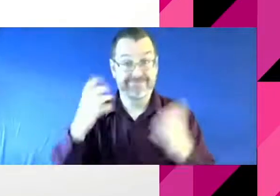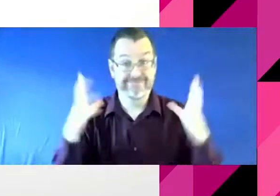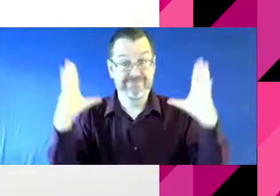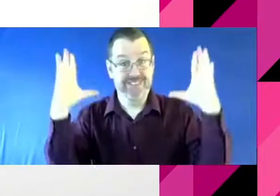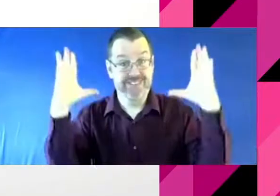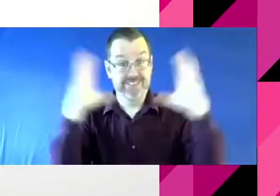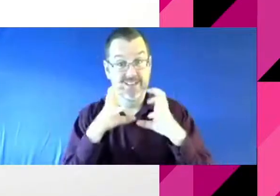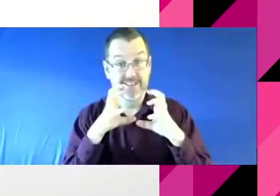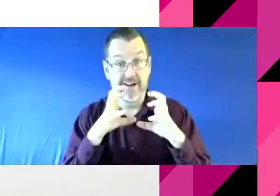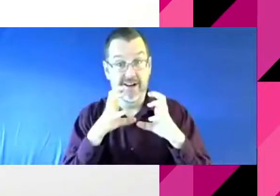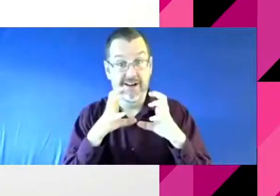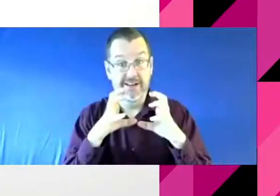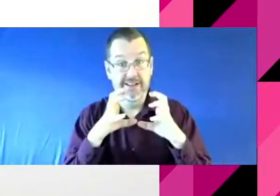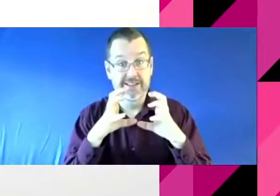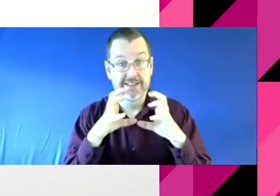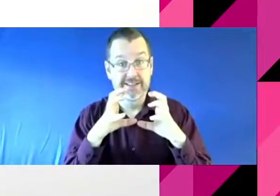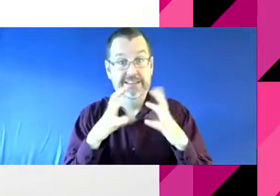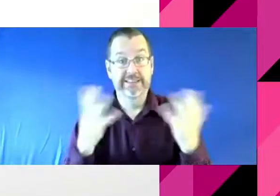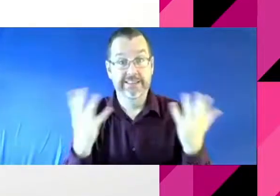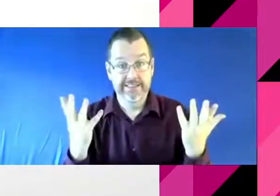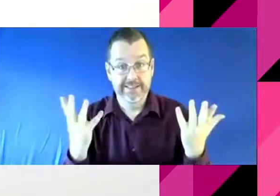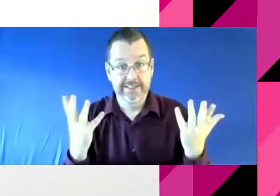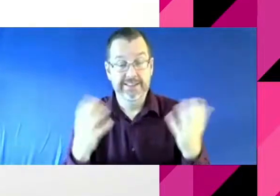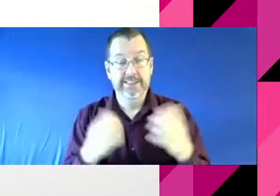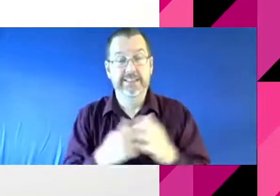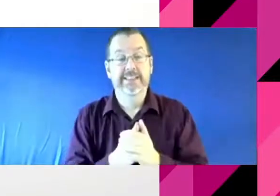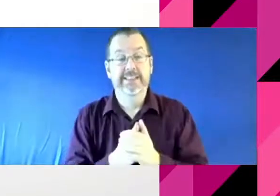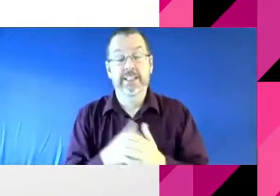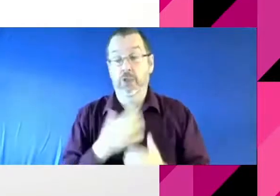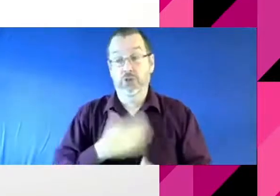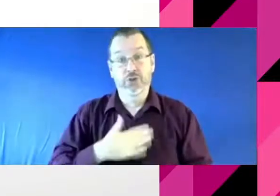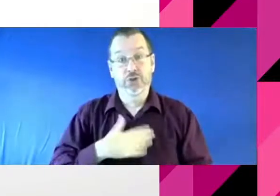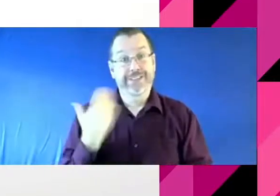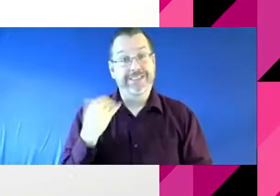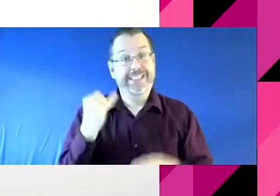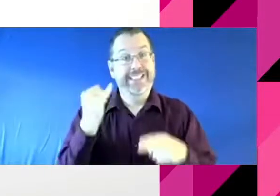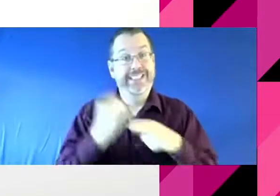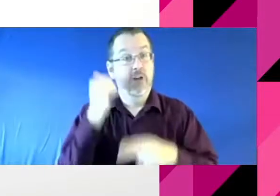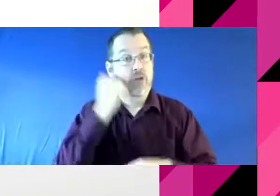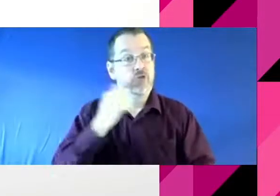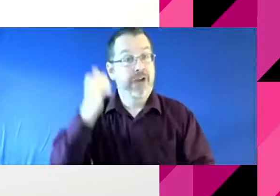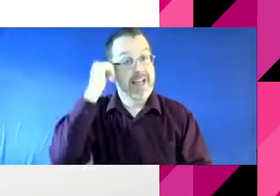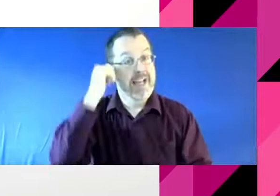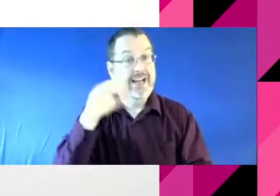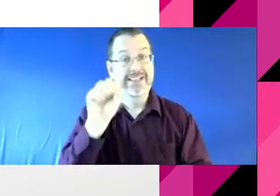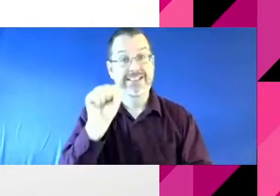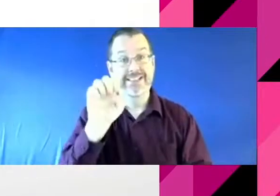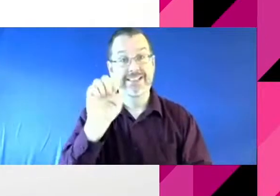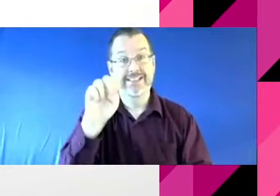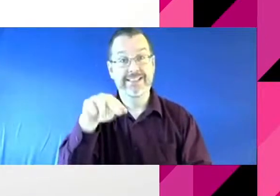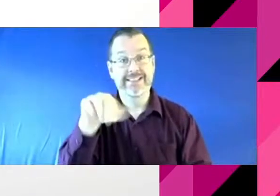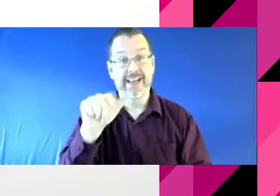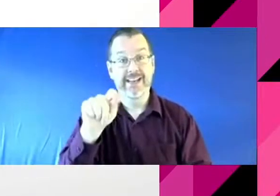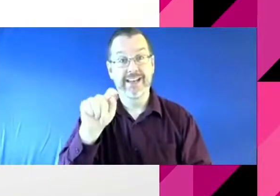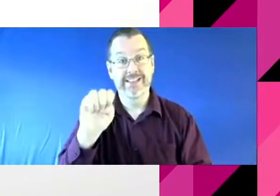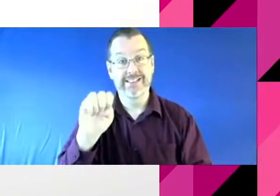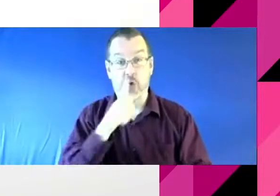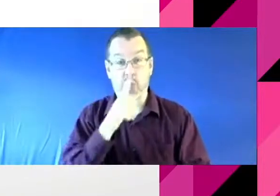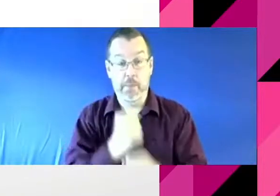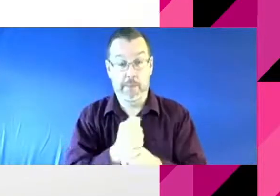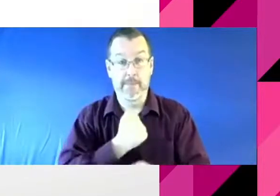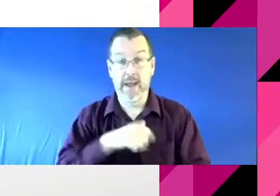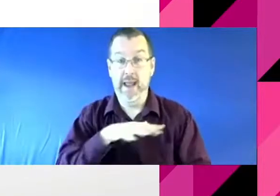spent my day in front of the Senate answering questions on the range of issues that I'm responsible for.